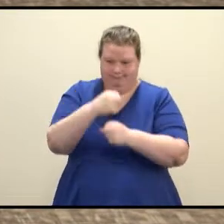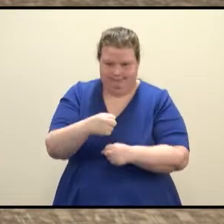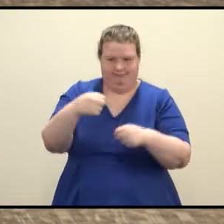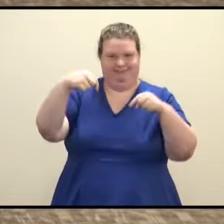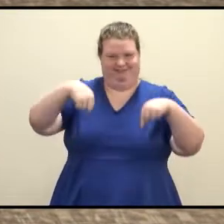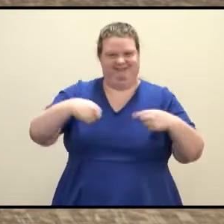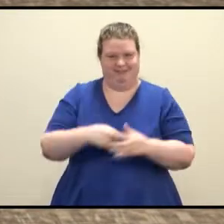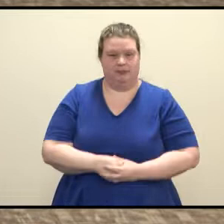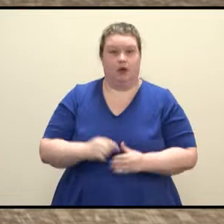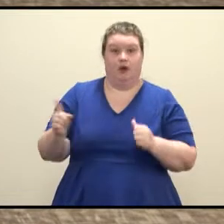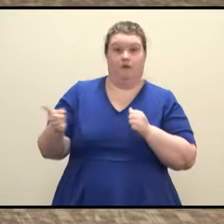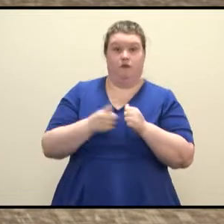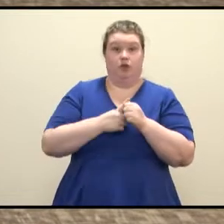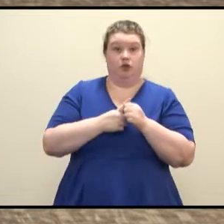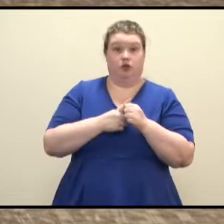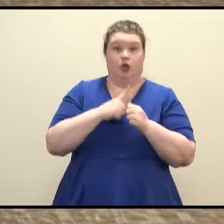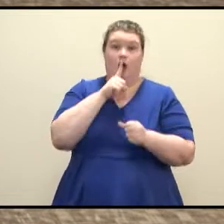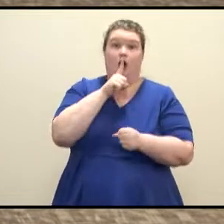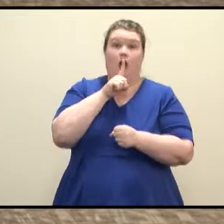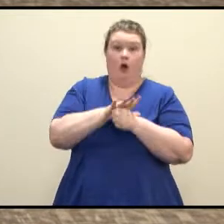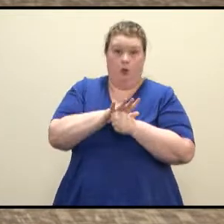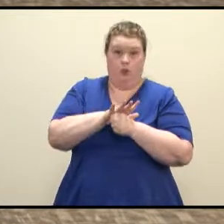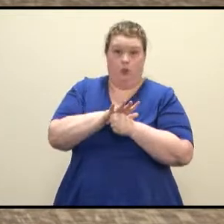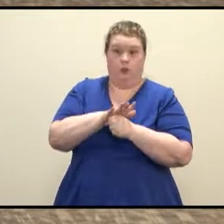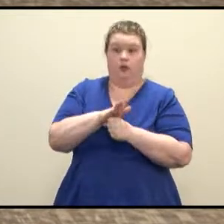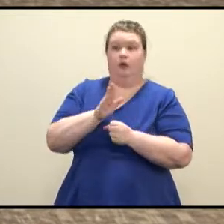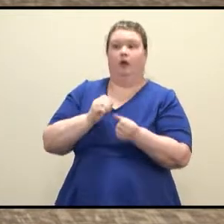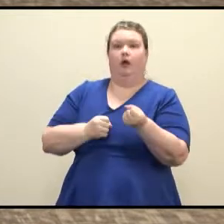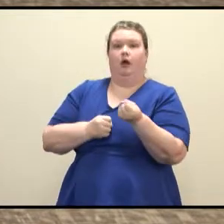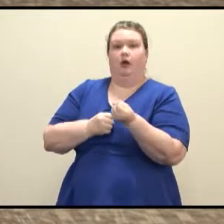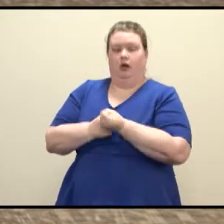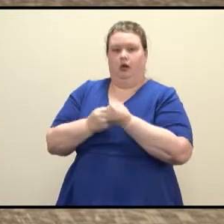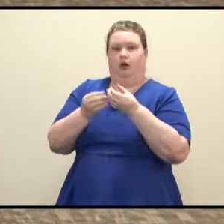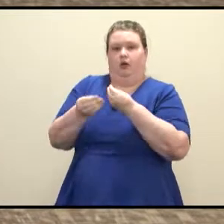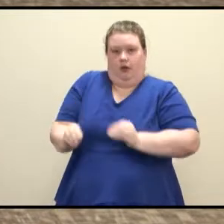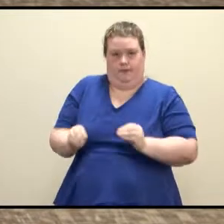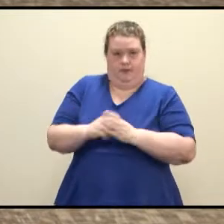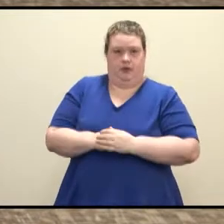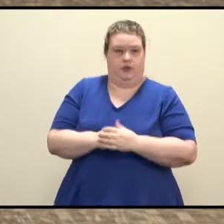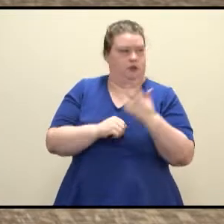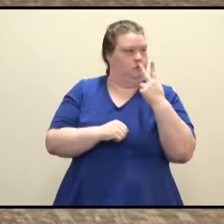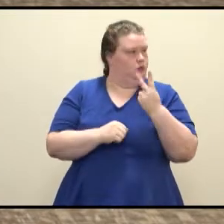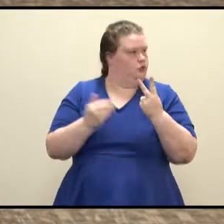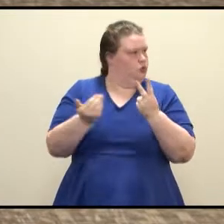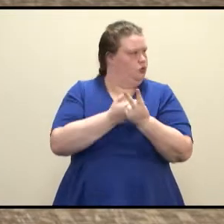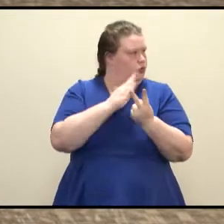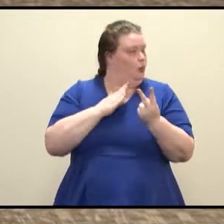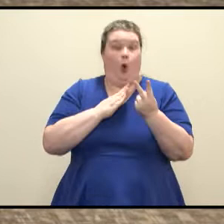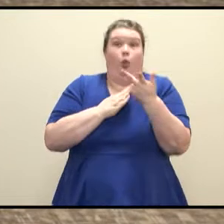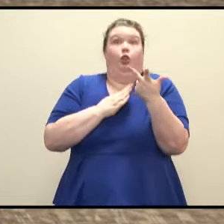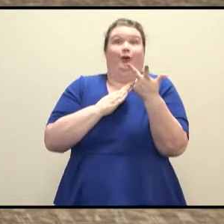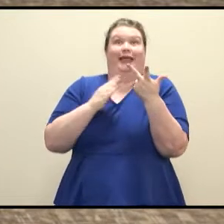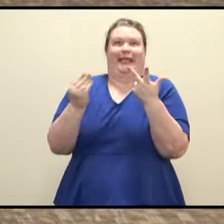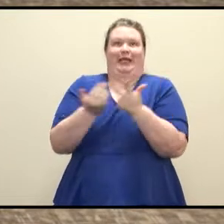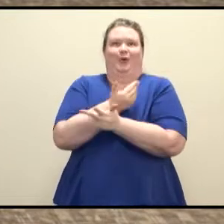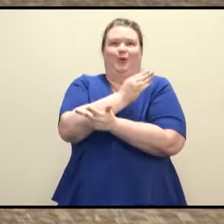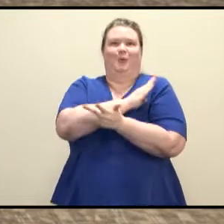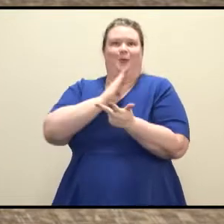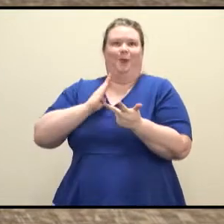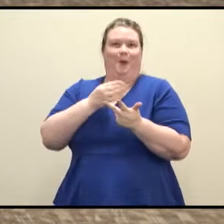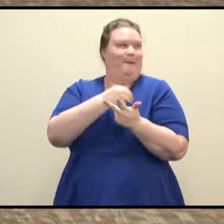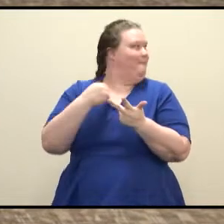item is our oath of office for our three new board members, thank you.